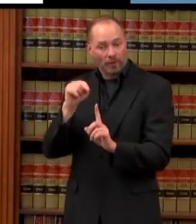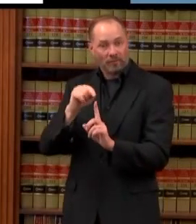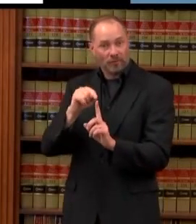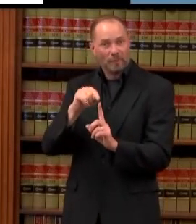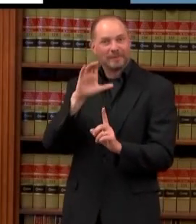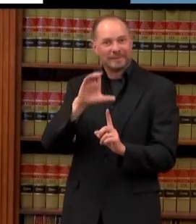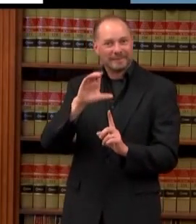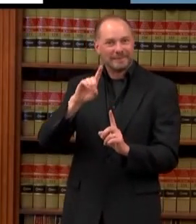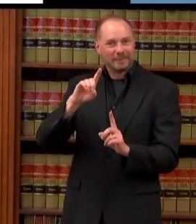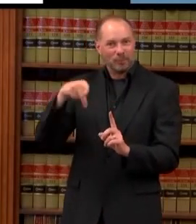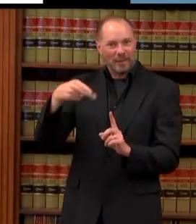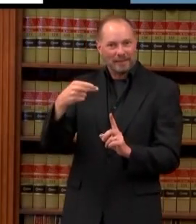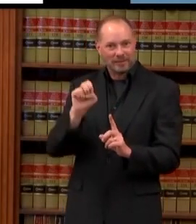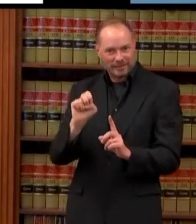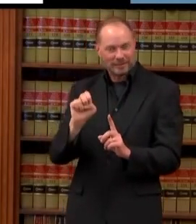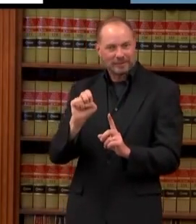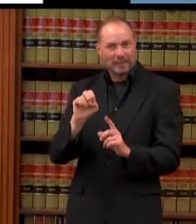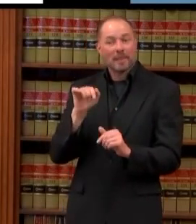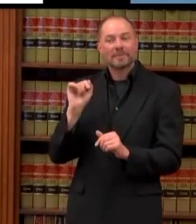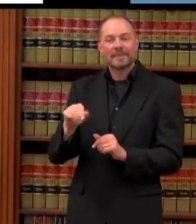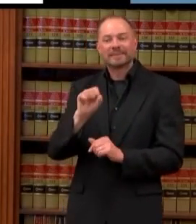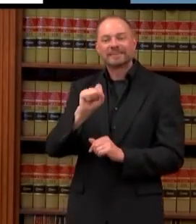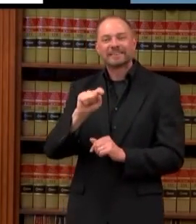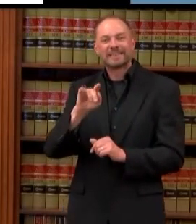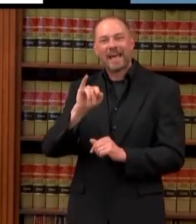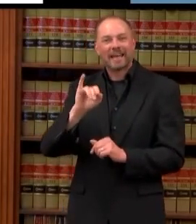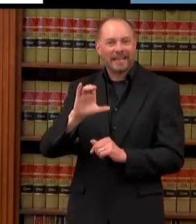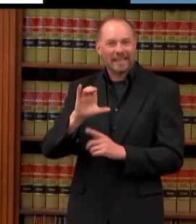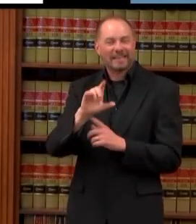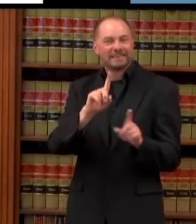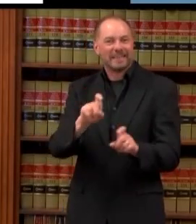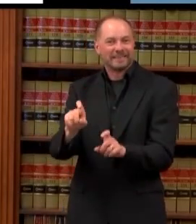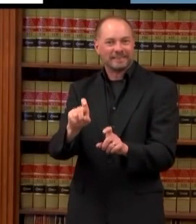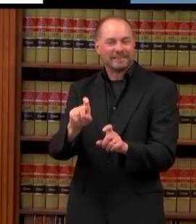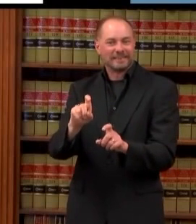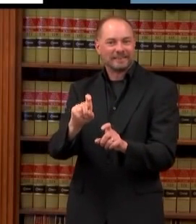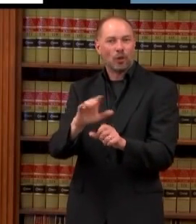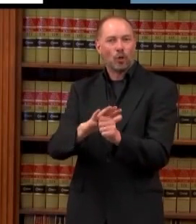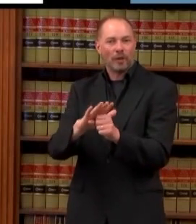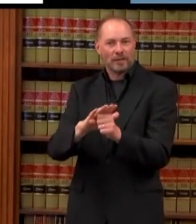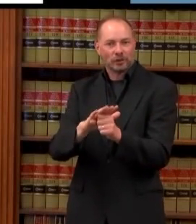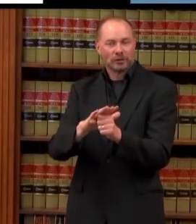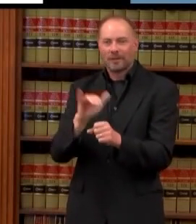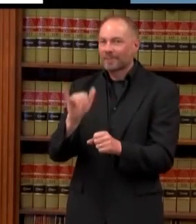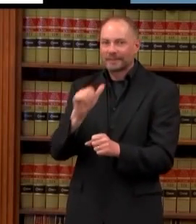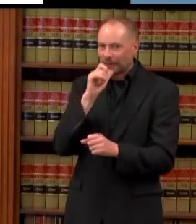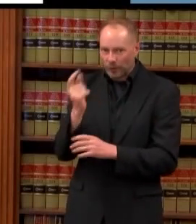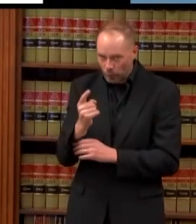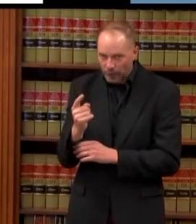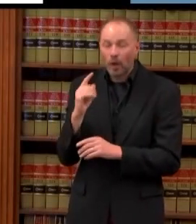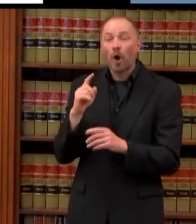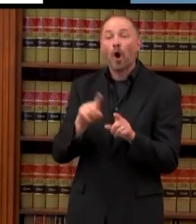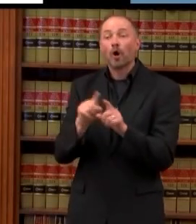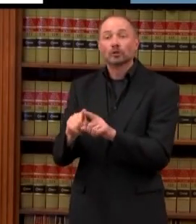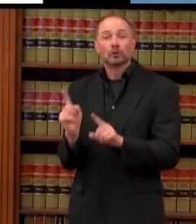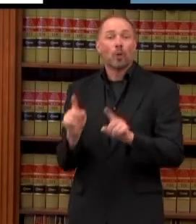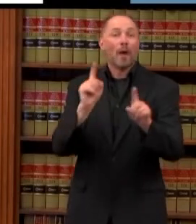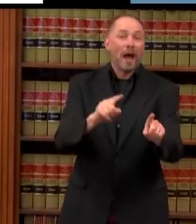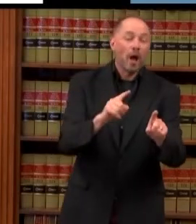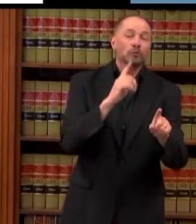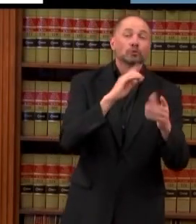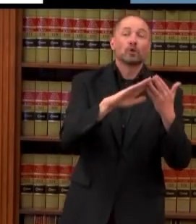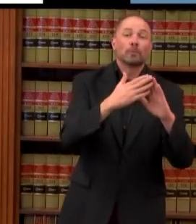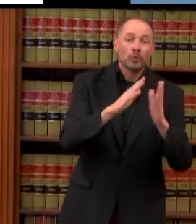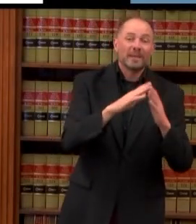and Environment. These are static testing sites, but this is not the only testing that we do. We do community